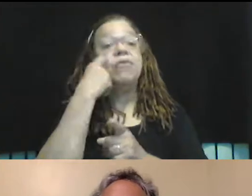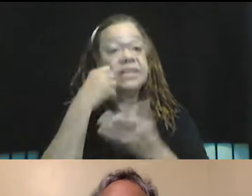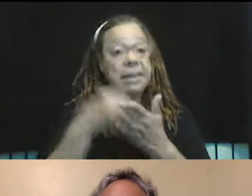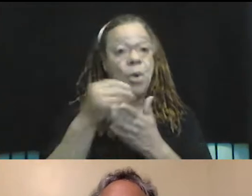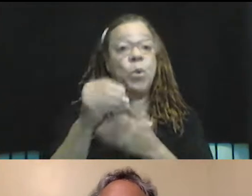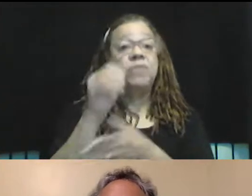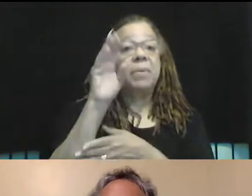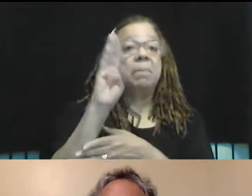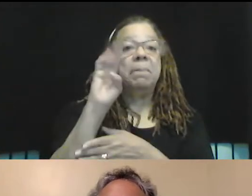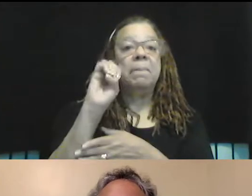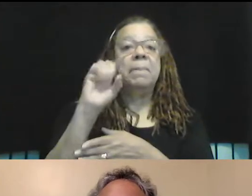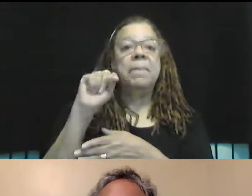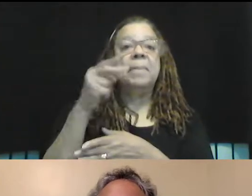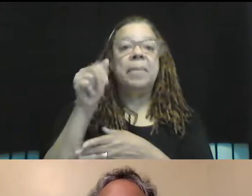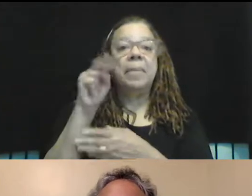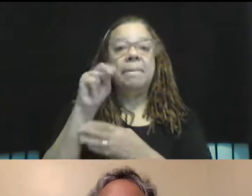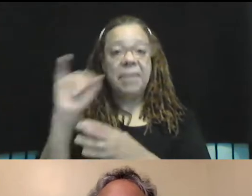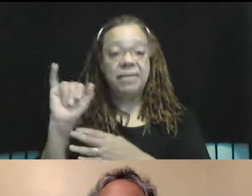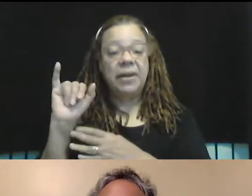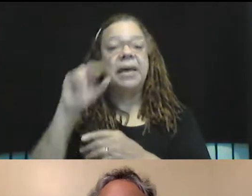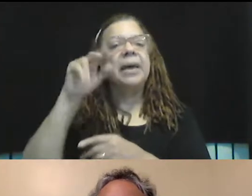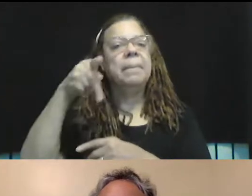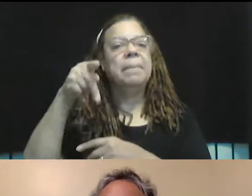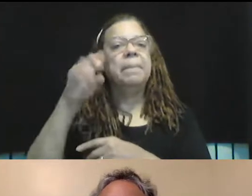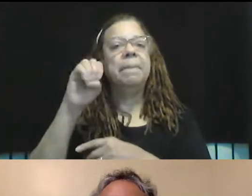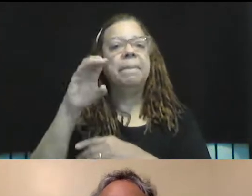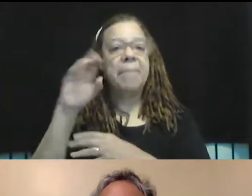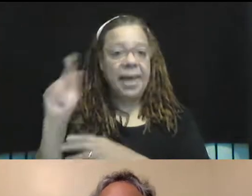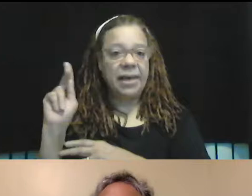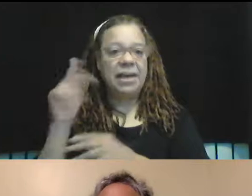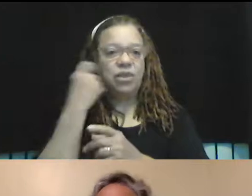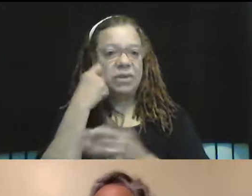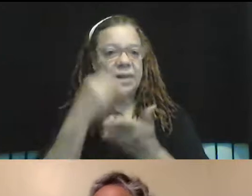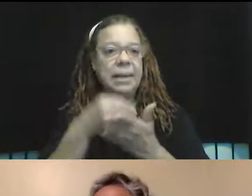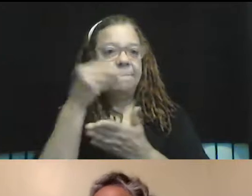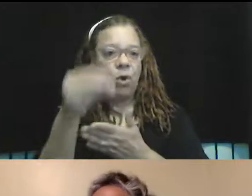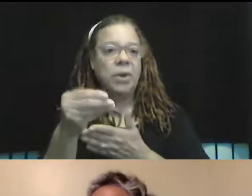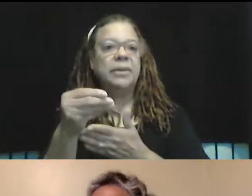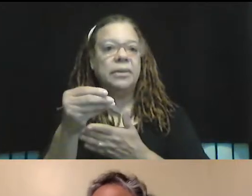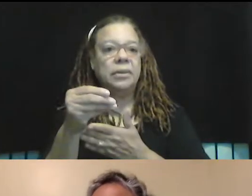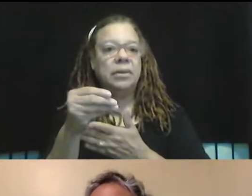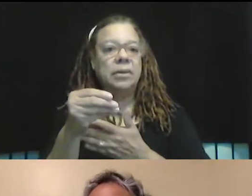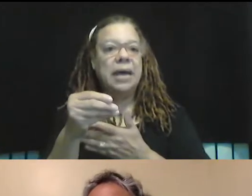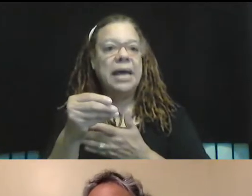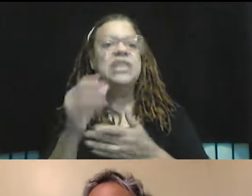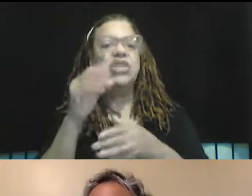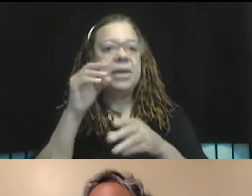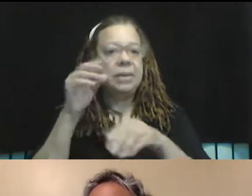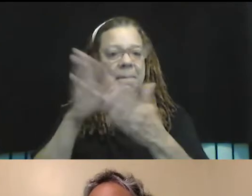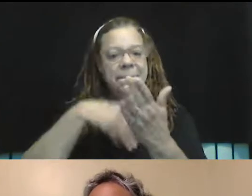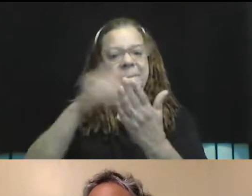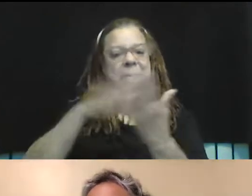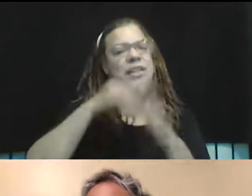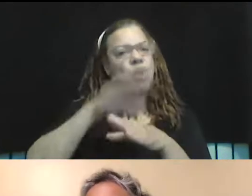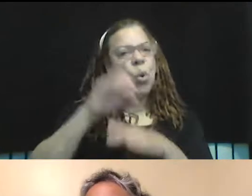because I love her abstract oceanscapes. Huh. Um, and she kind of paints on copper, which I love. I've